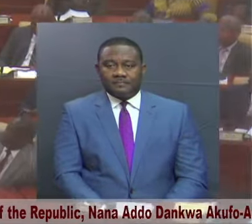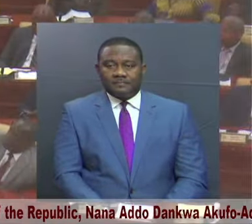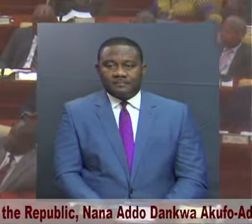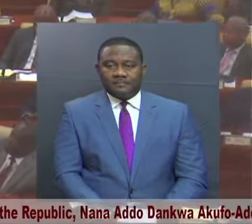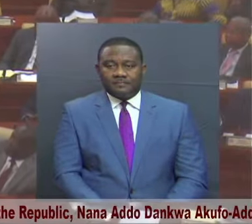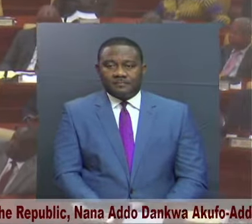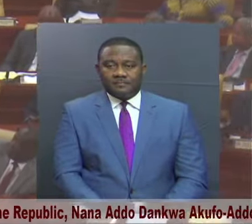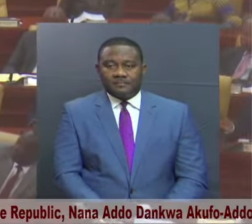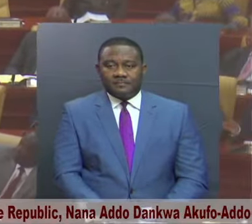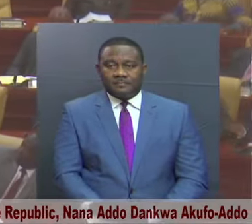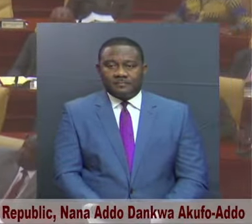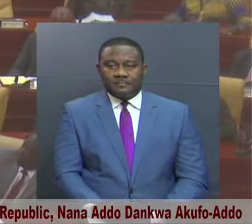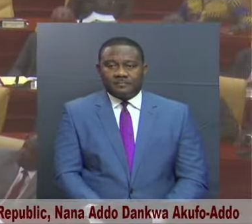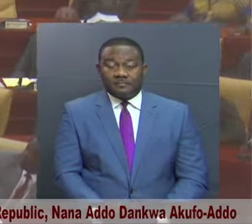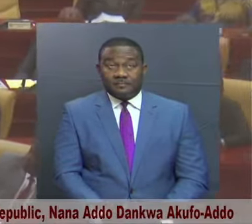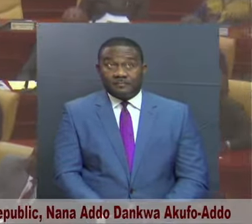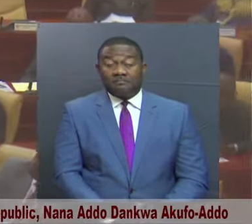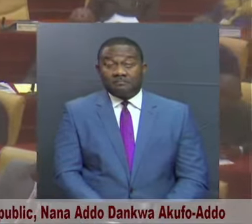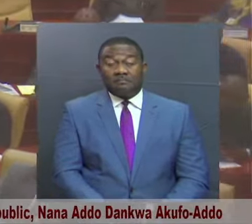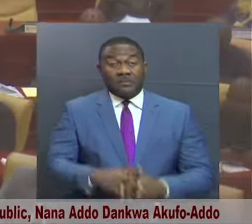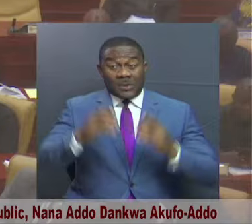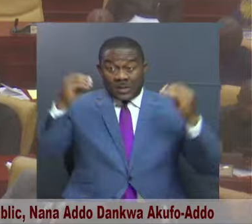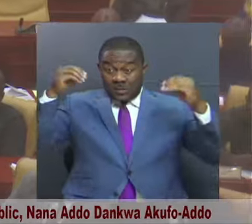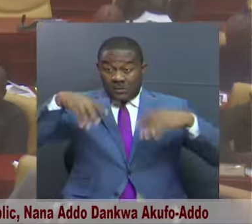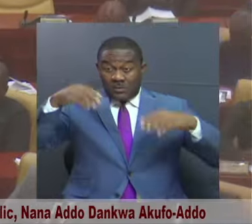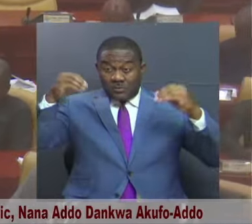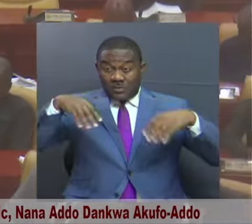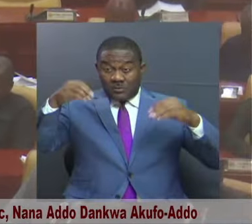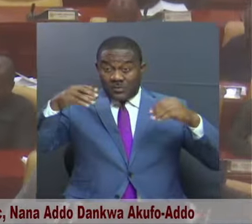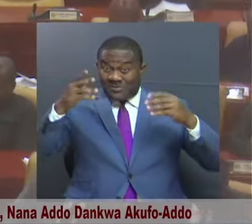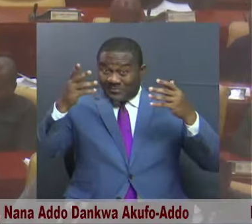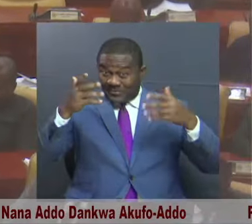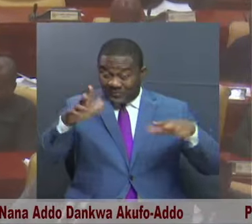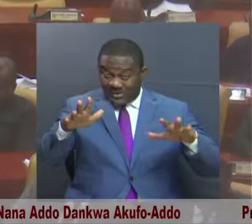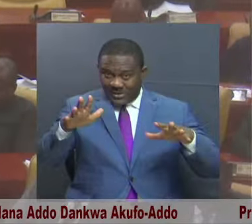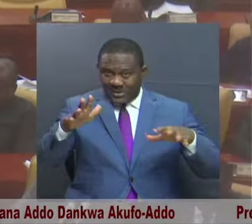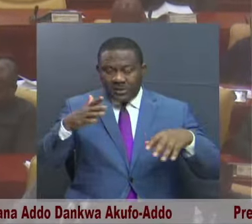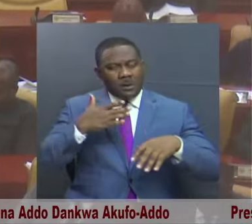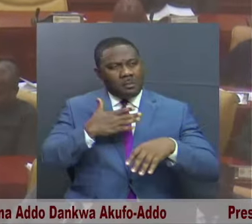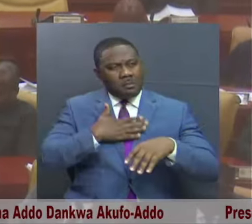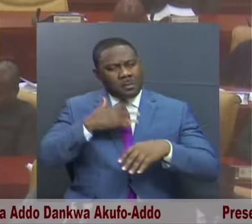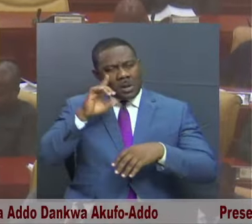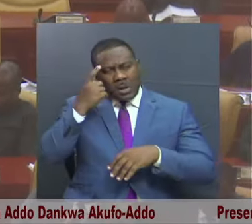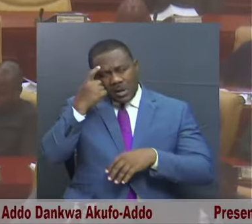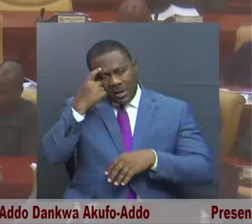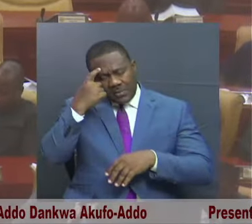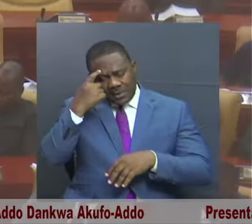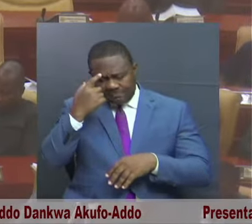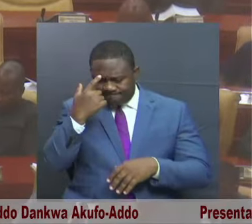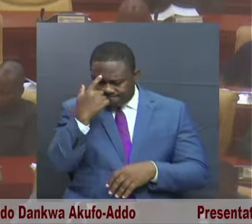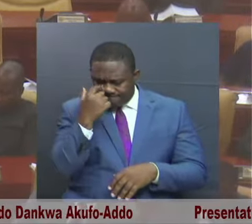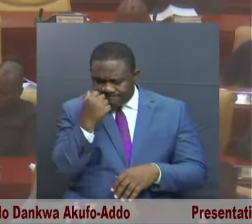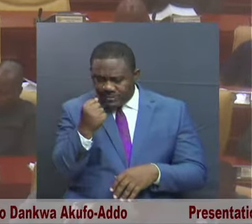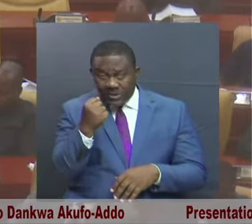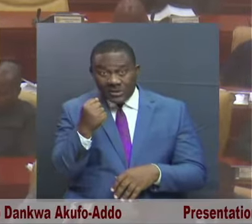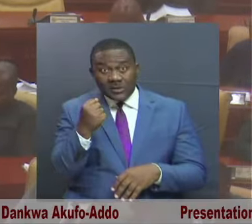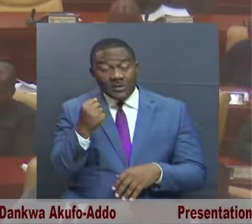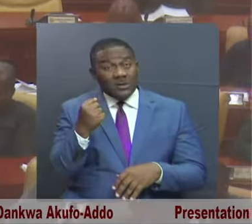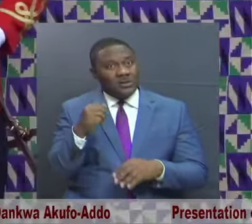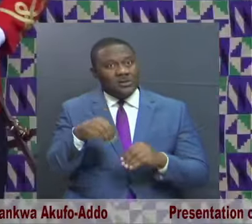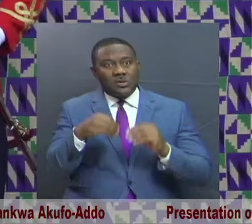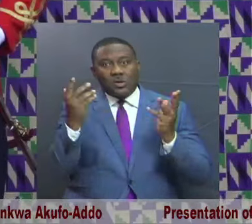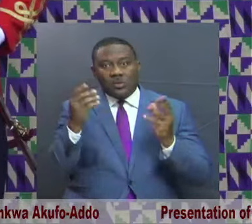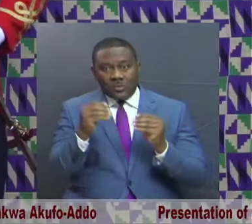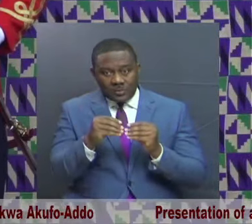not after that experience my government was determined that duno would not be inflicted upon GH